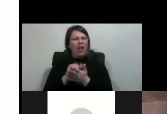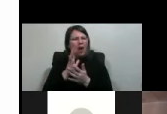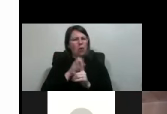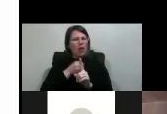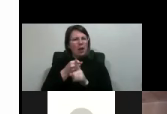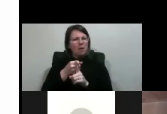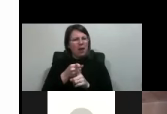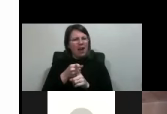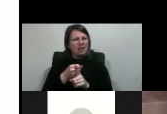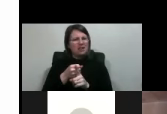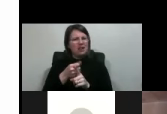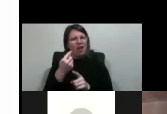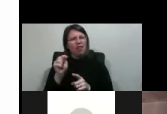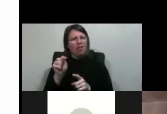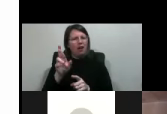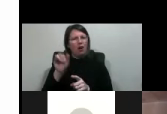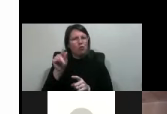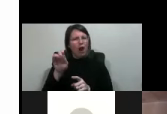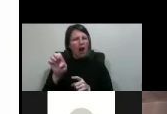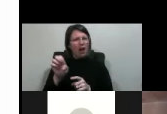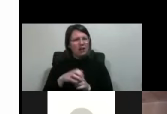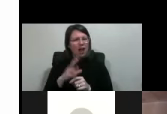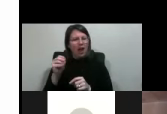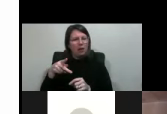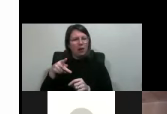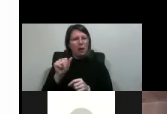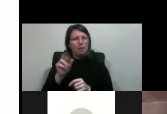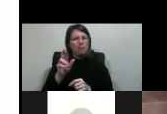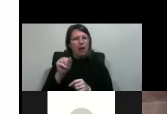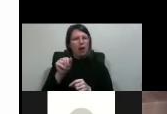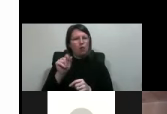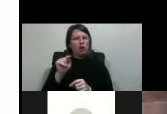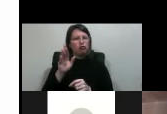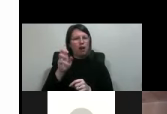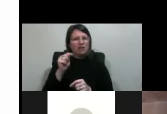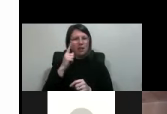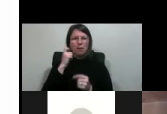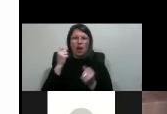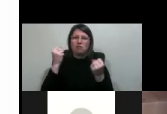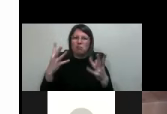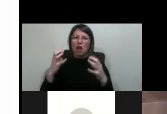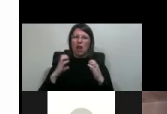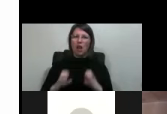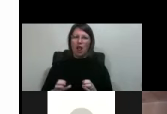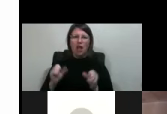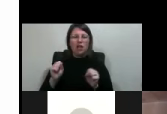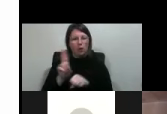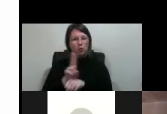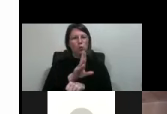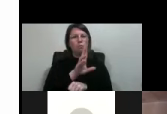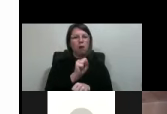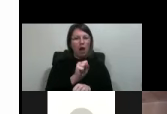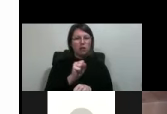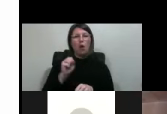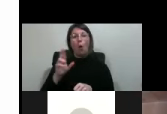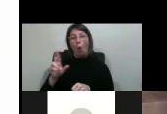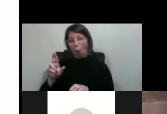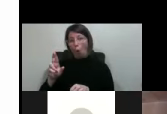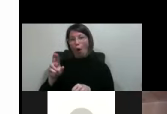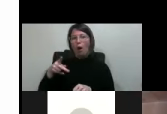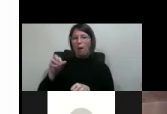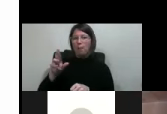ride in the paratransit? Because a lot of our clients can use the bus or use